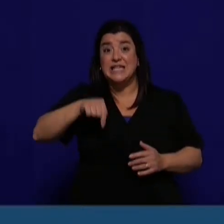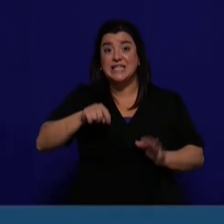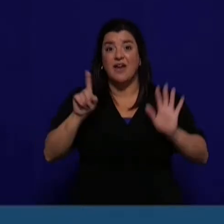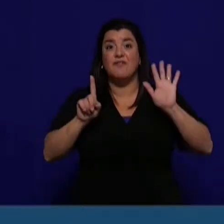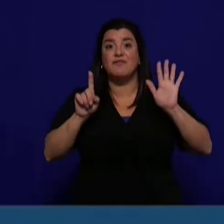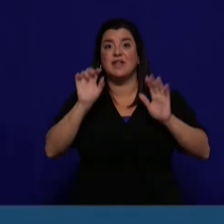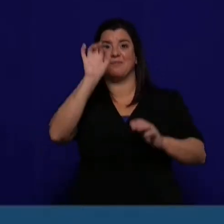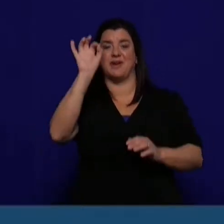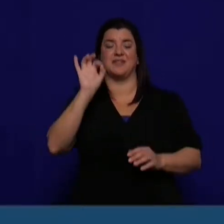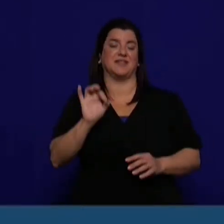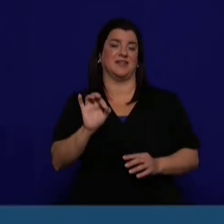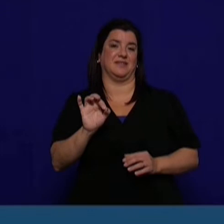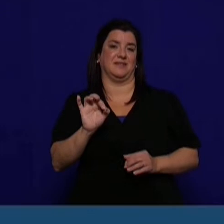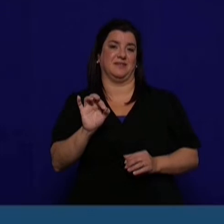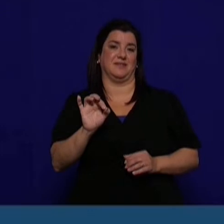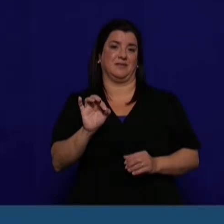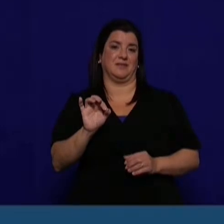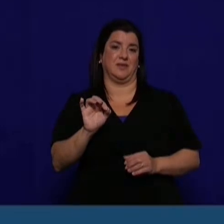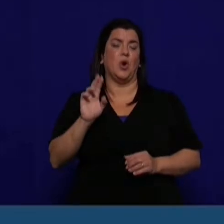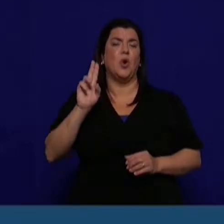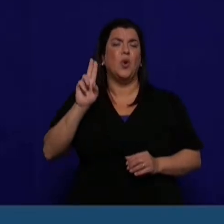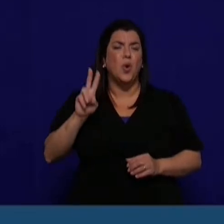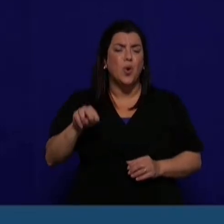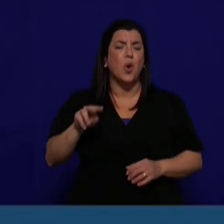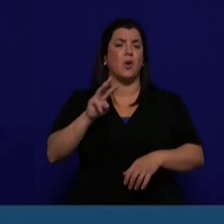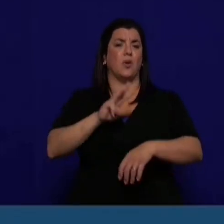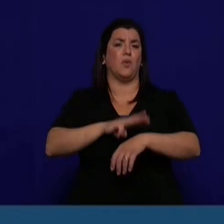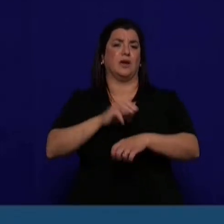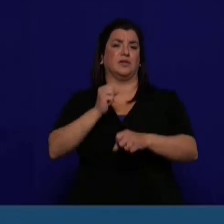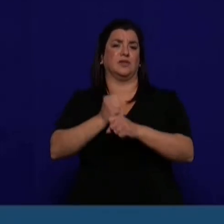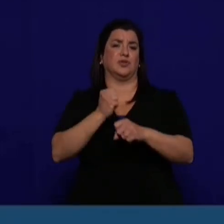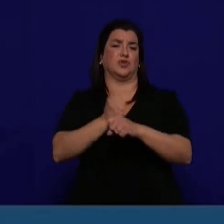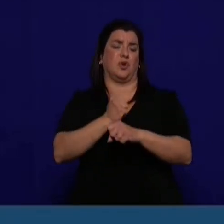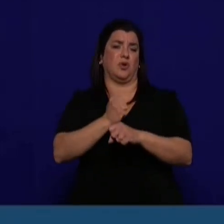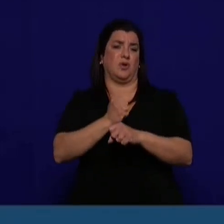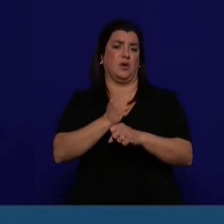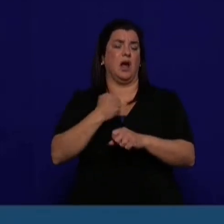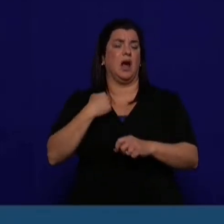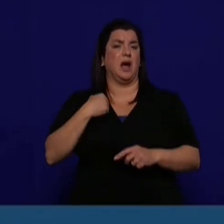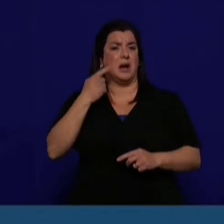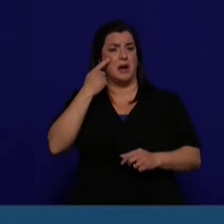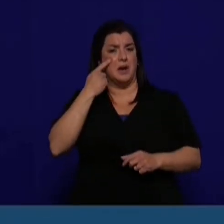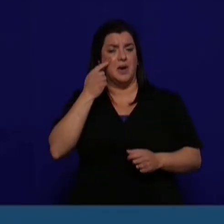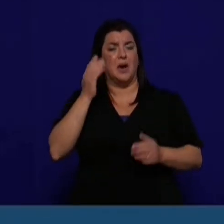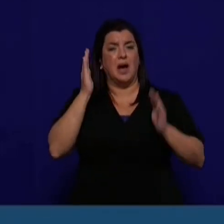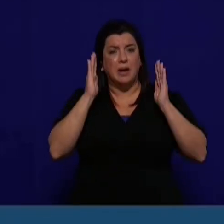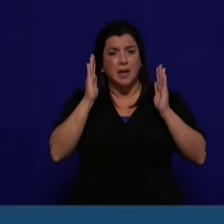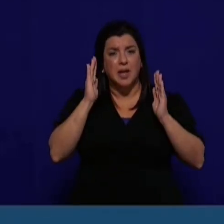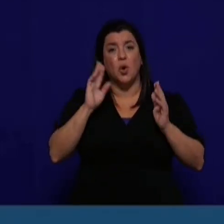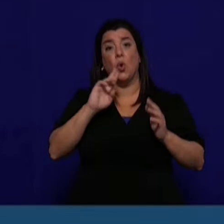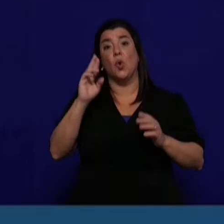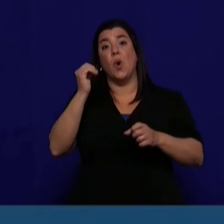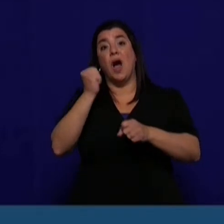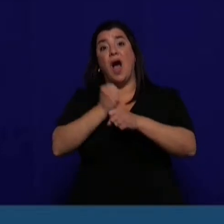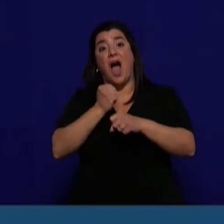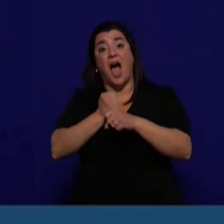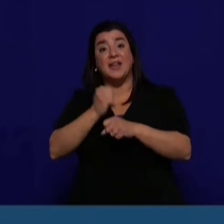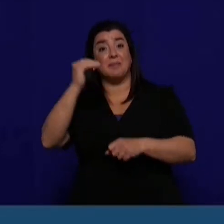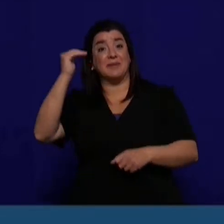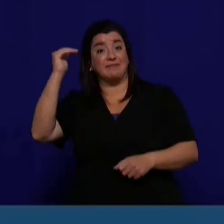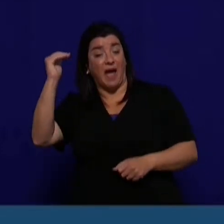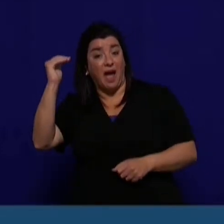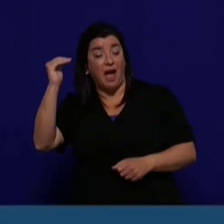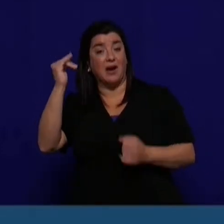il-workplace, kemm nfassizzajna fuq il-miżuri ta' mitigazzjoni fuq il-workplace, anke it-teleworking li qiegħed hemmhekk u għandu